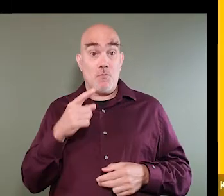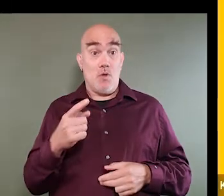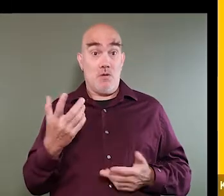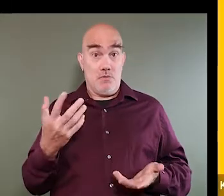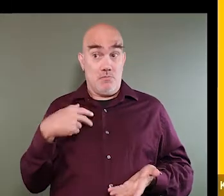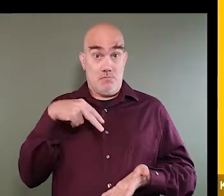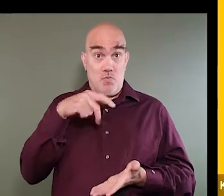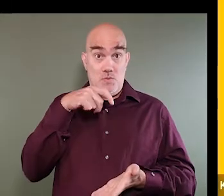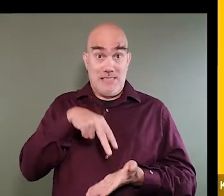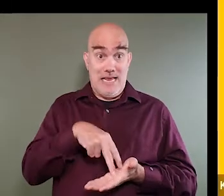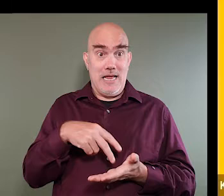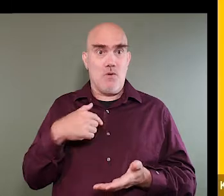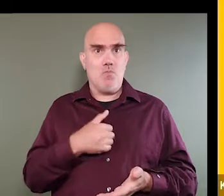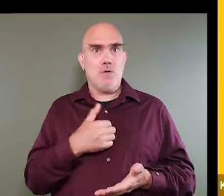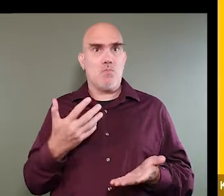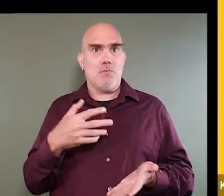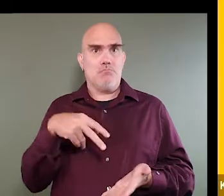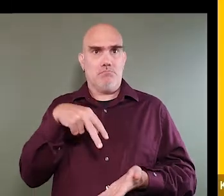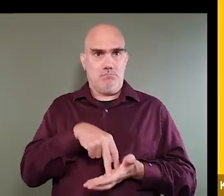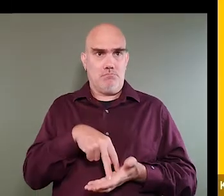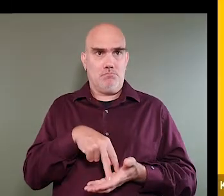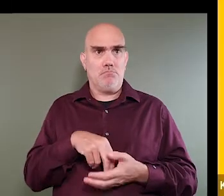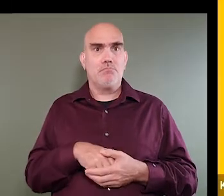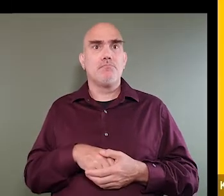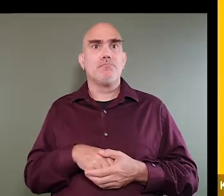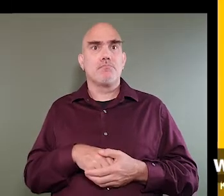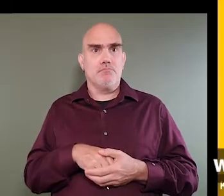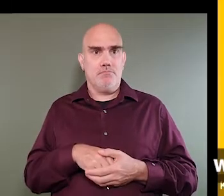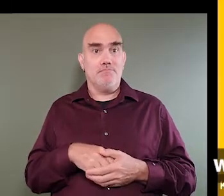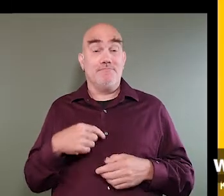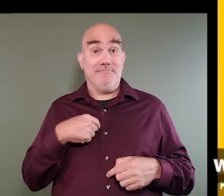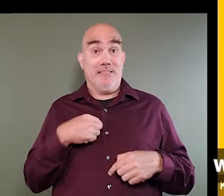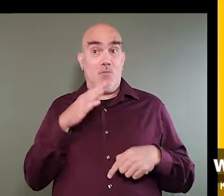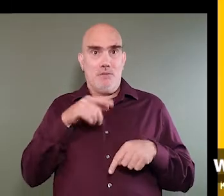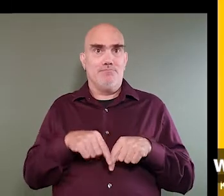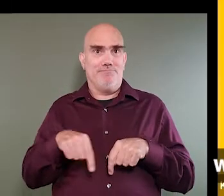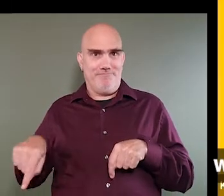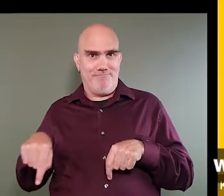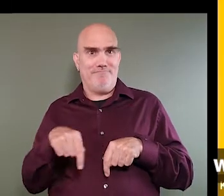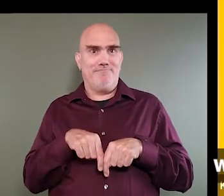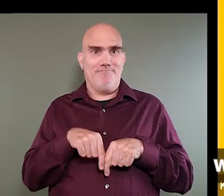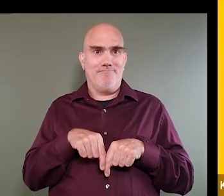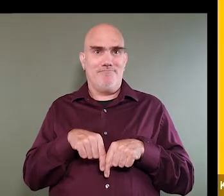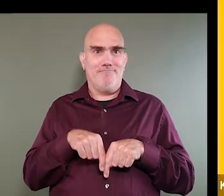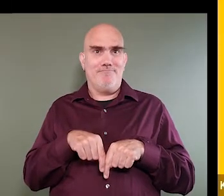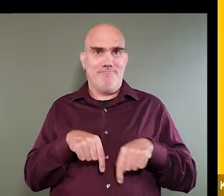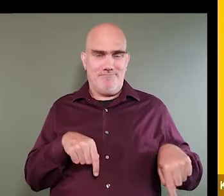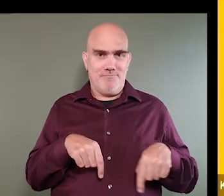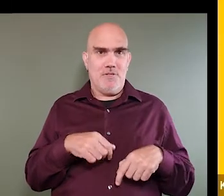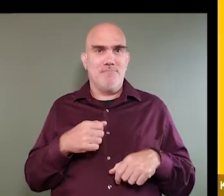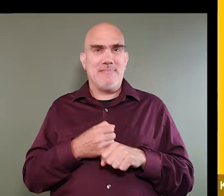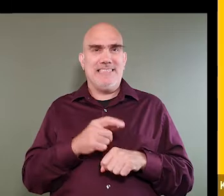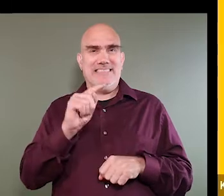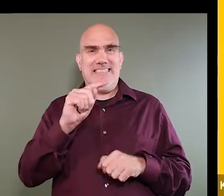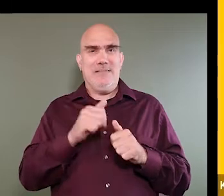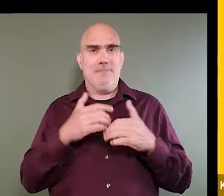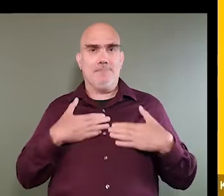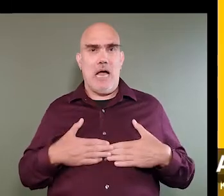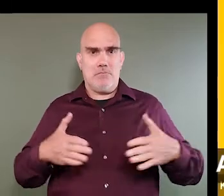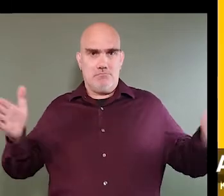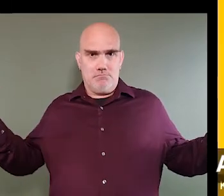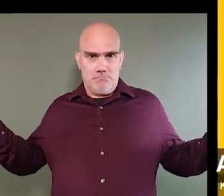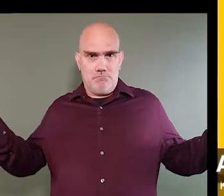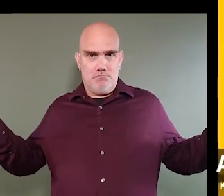and our hands together in front of us. As you step one foot out to the side, we're bringing both hands out to the side until we're making a T with our upper